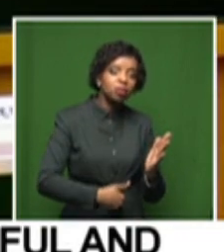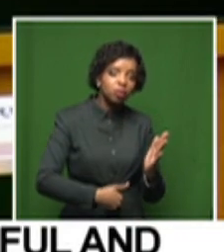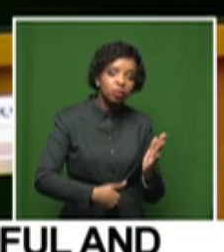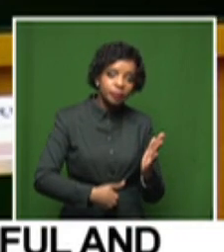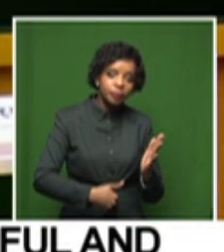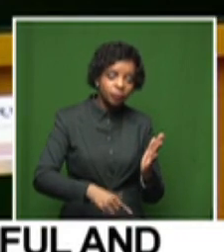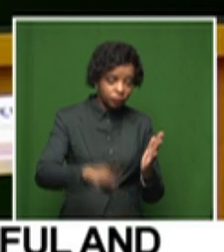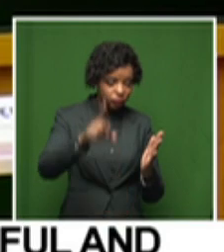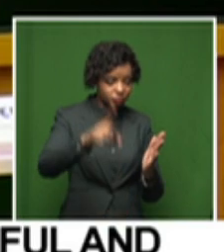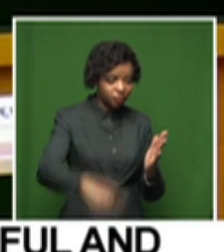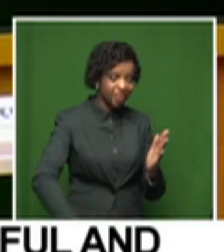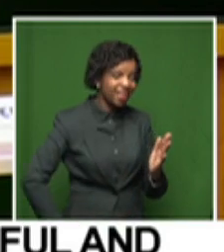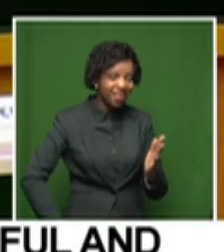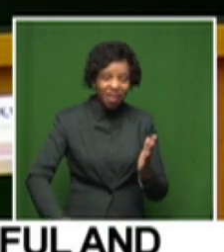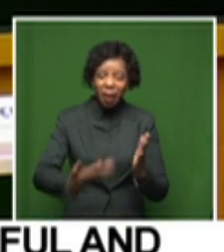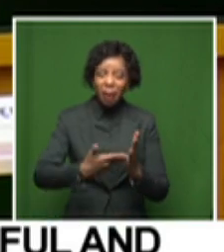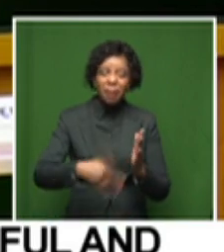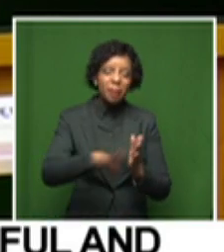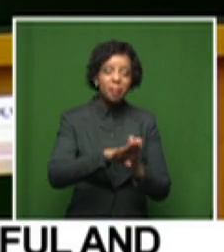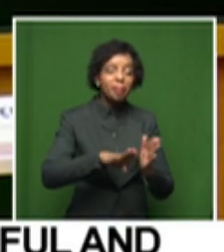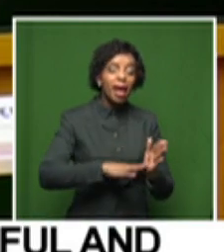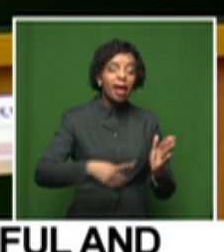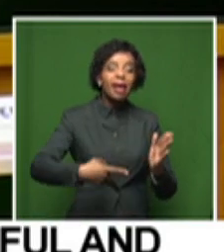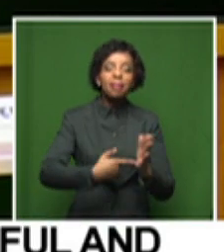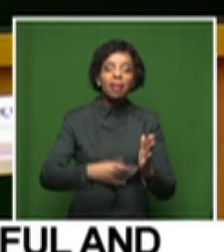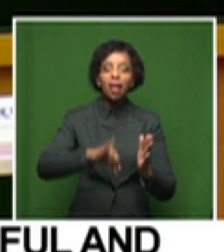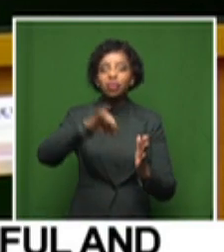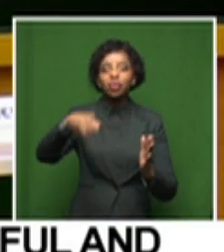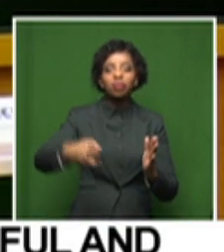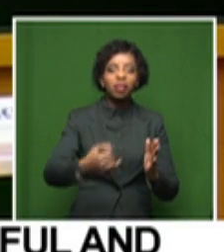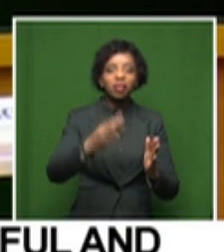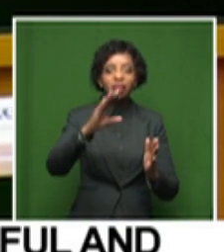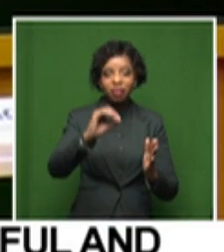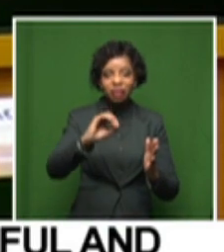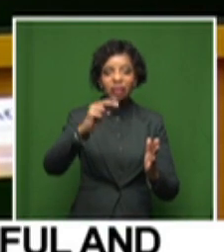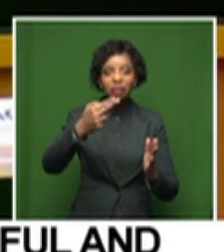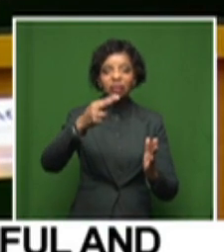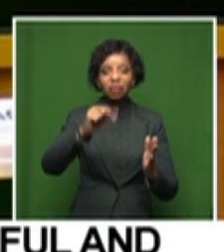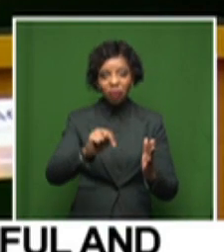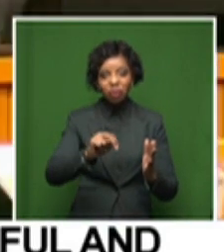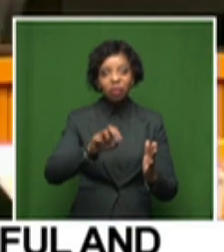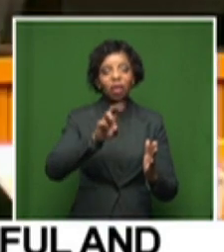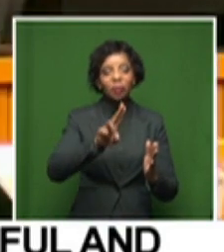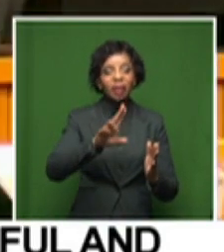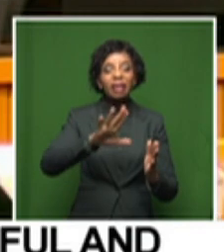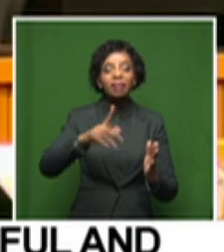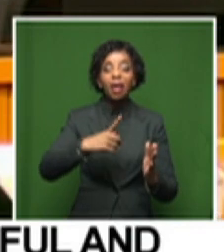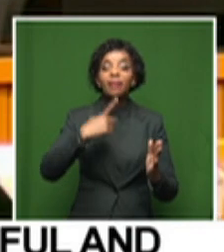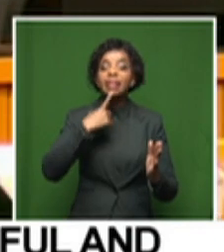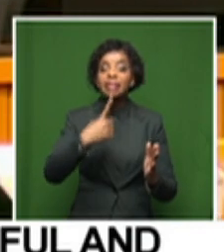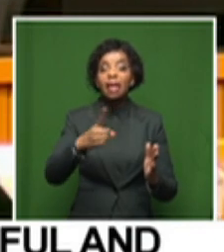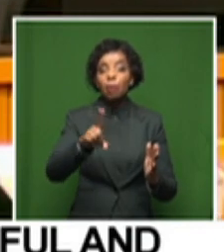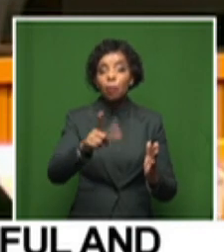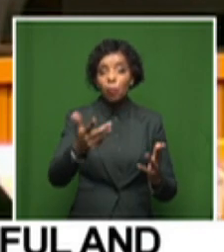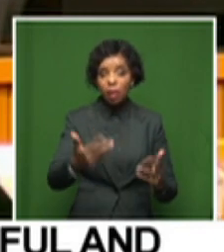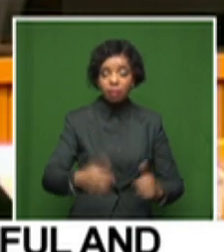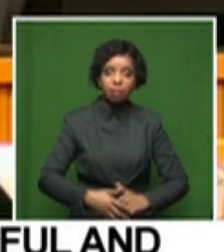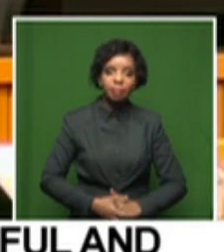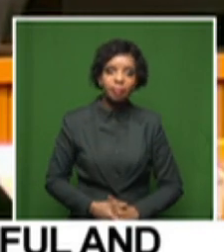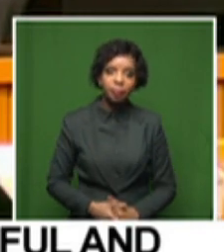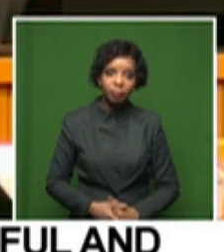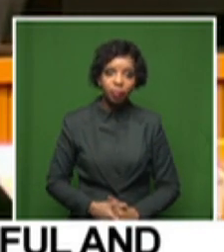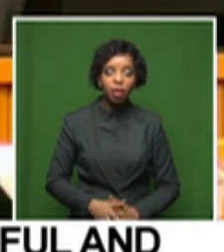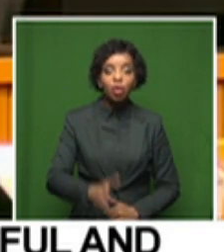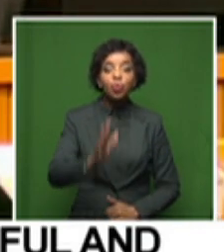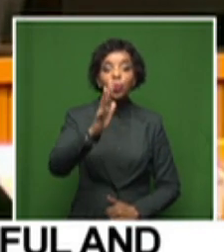The Gospel according to John chapter 12, verse 35, quote, "You are going to have the